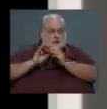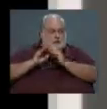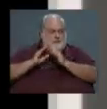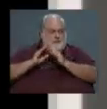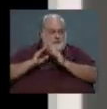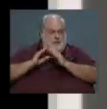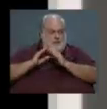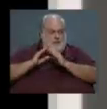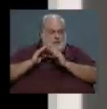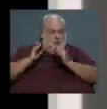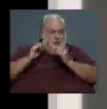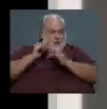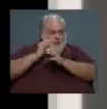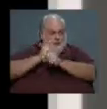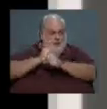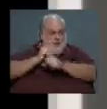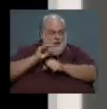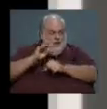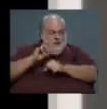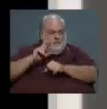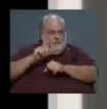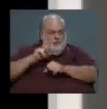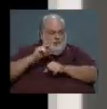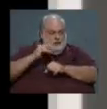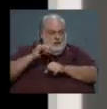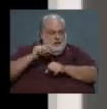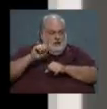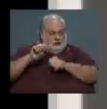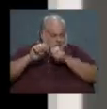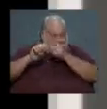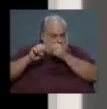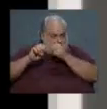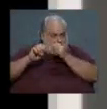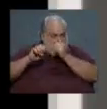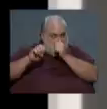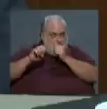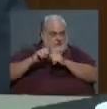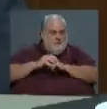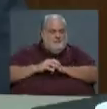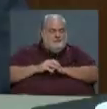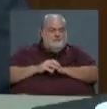hoping to get a franchise for. Yes, ma'am. That is correct. Okay, that's